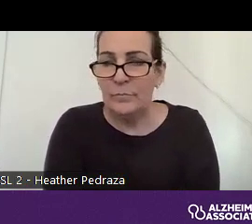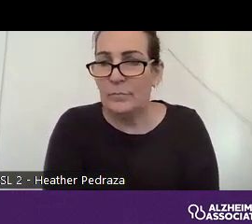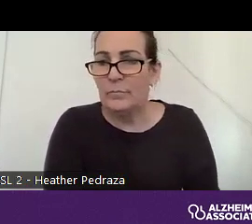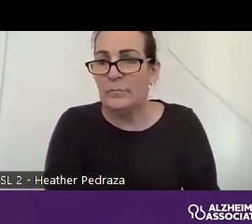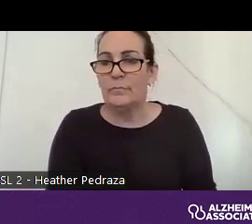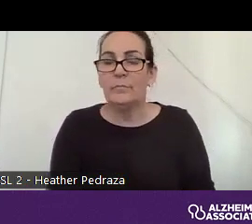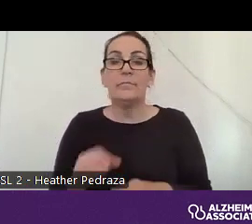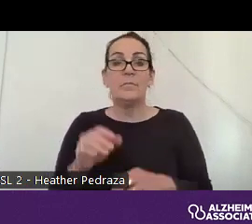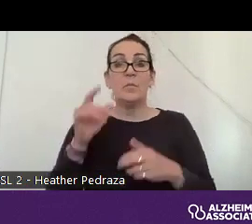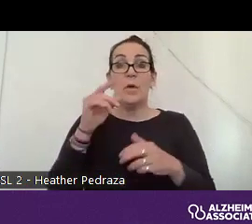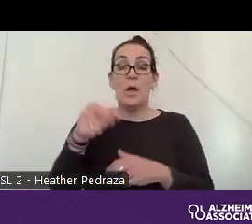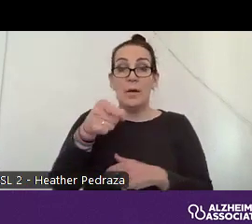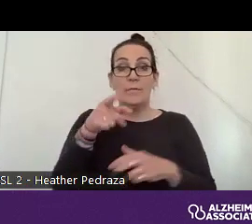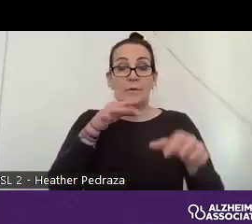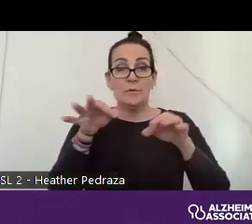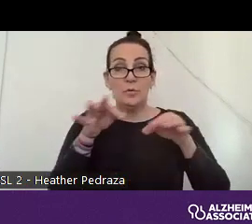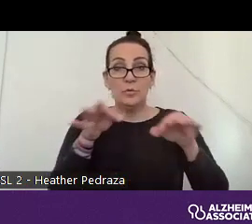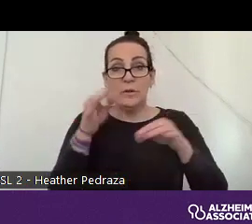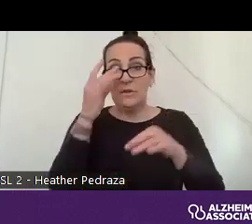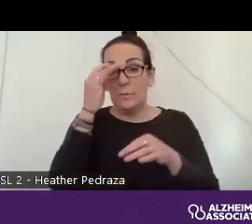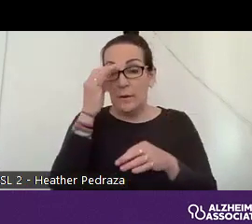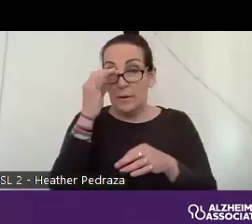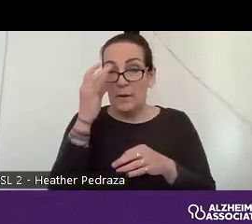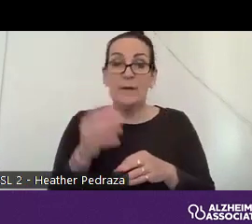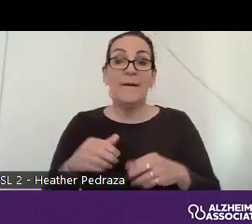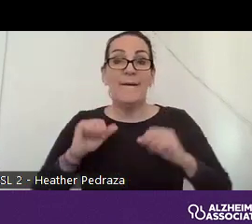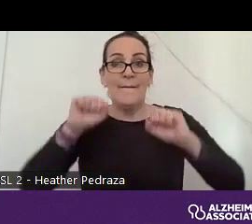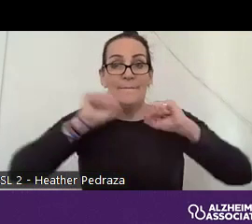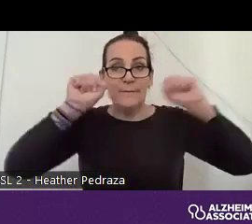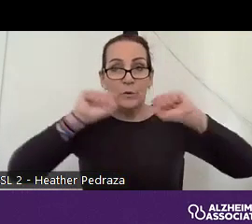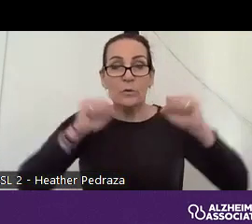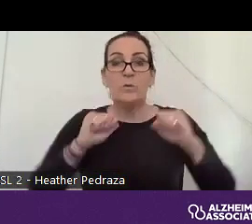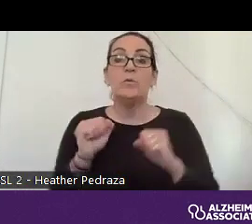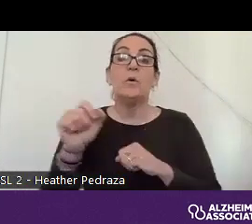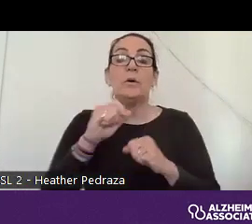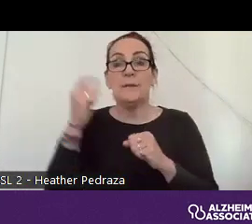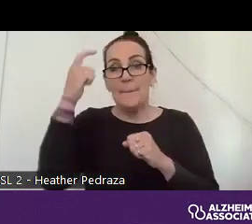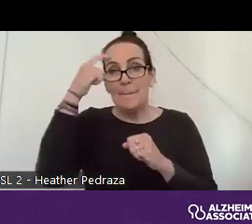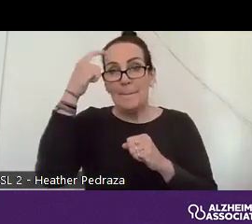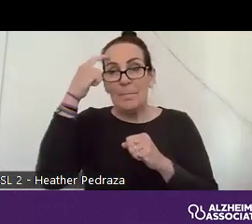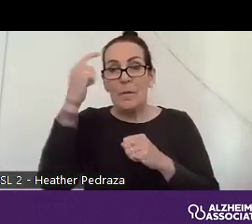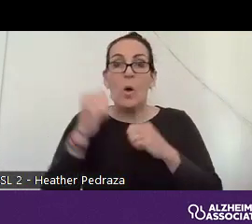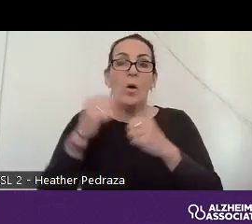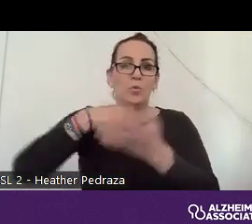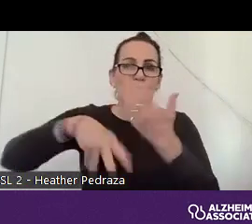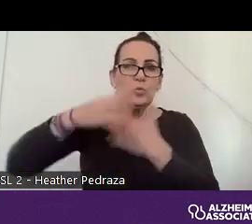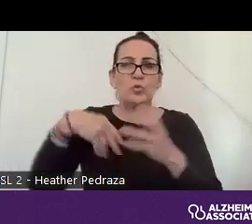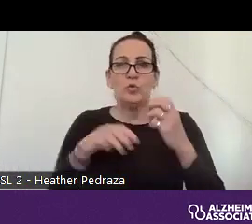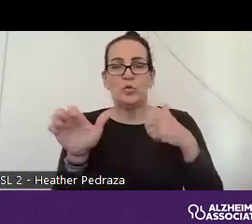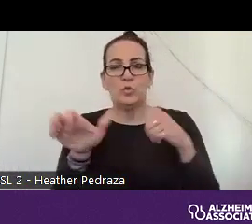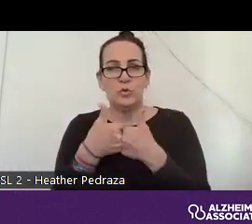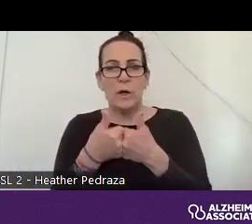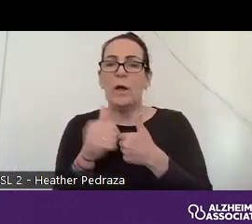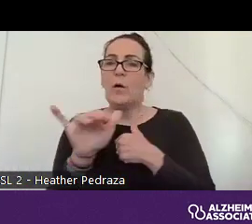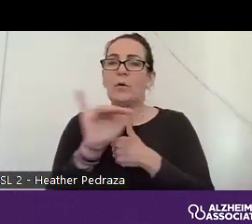interventions could look like. And this was combining physical exercise, nutrition, cognitive and social challenges, and health coaching in